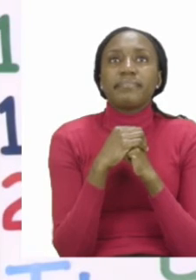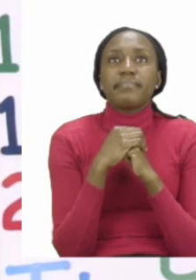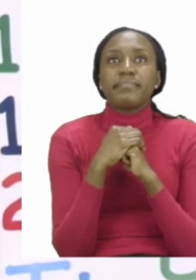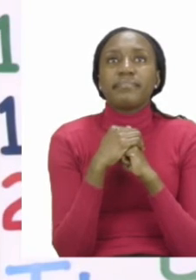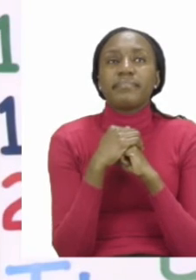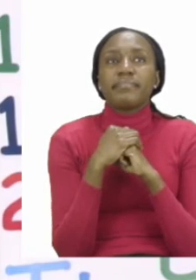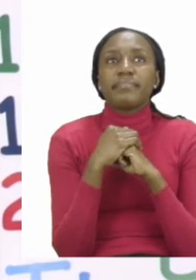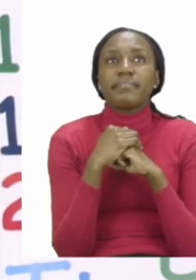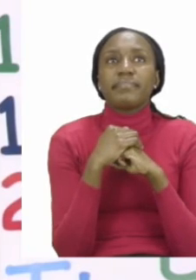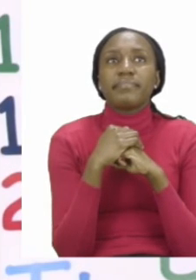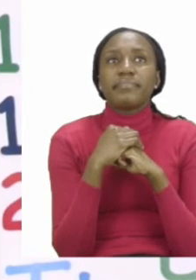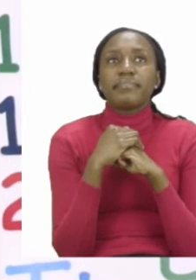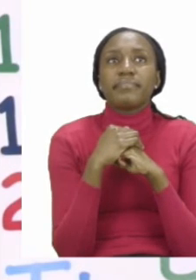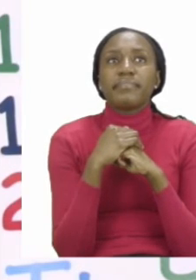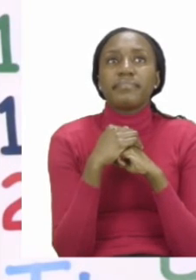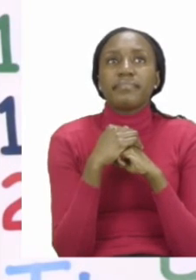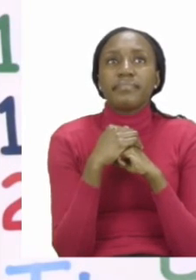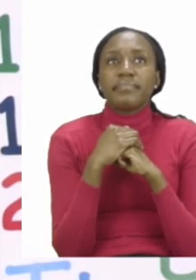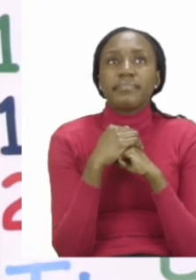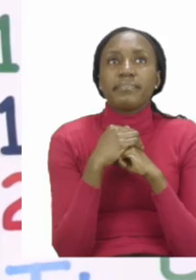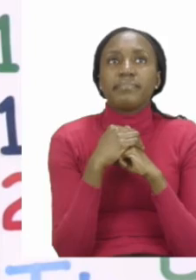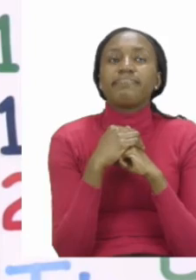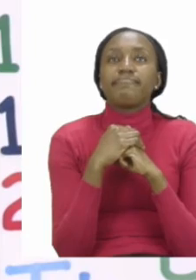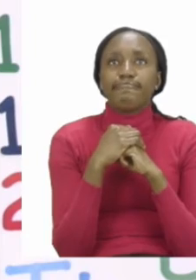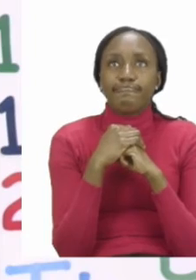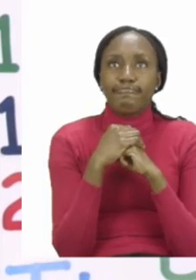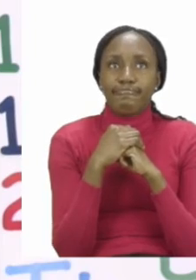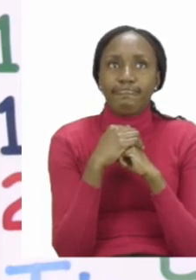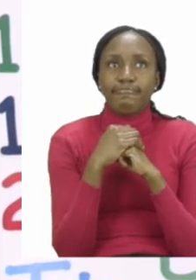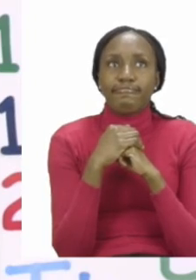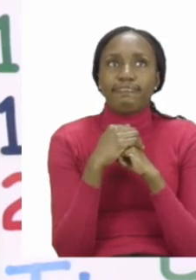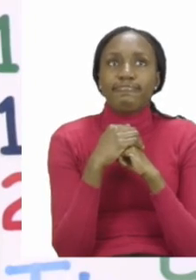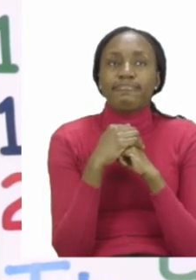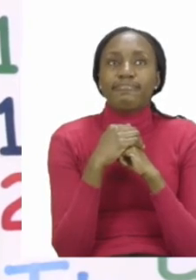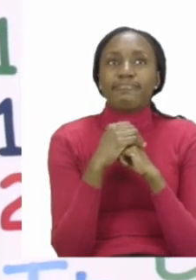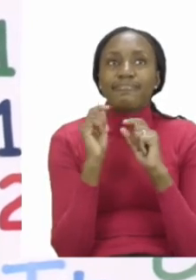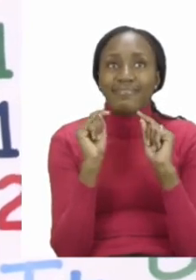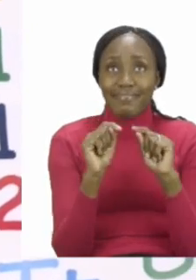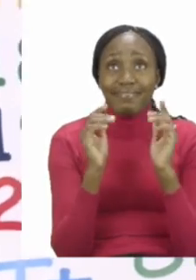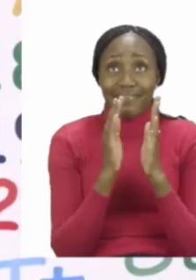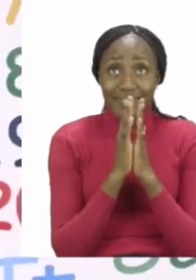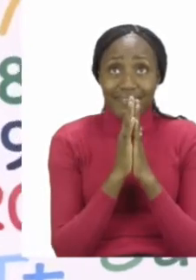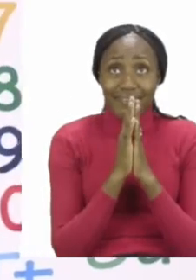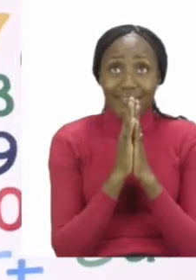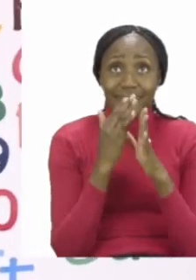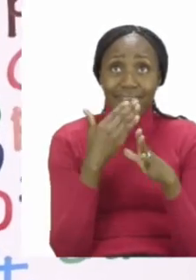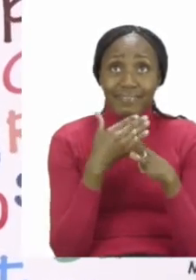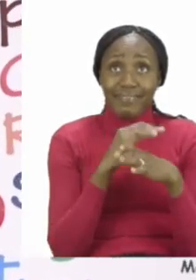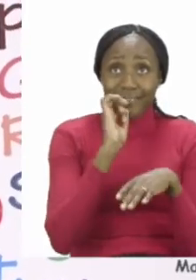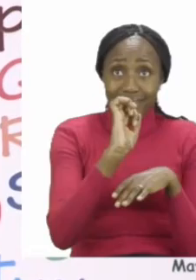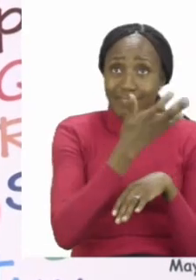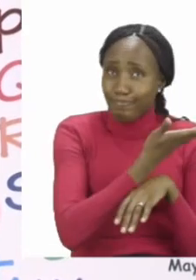the pattern. Right now, boys and girls, you can go back and start